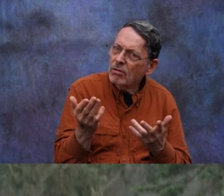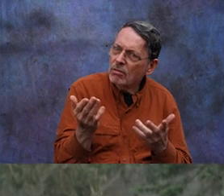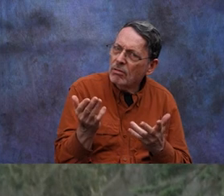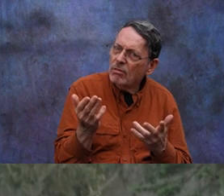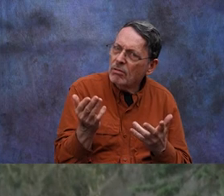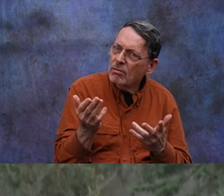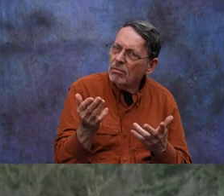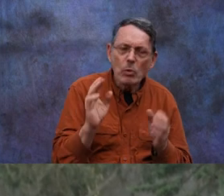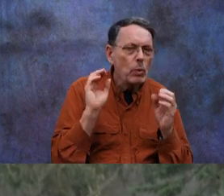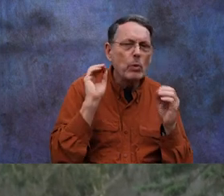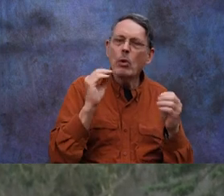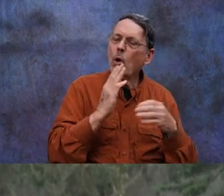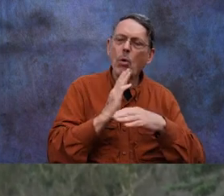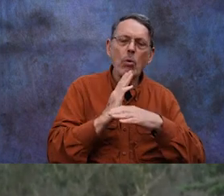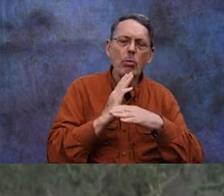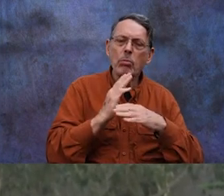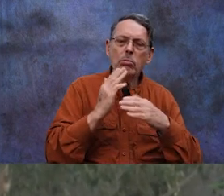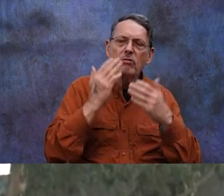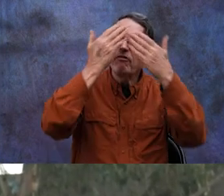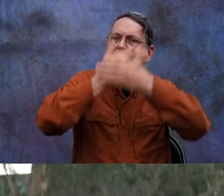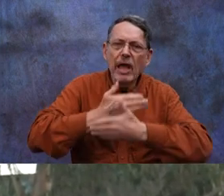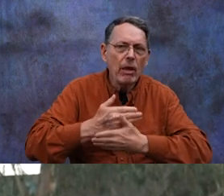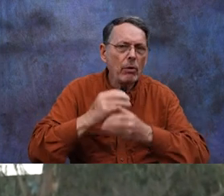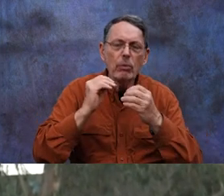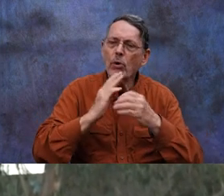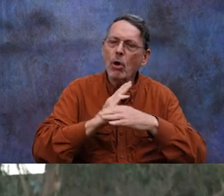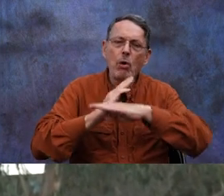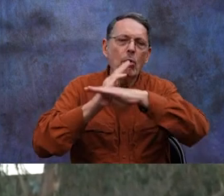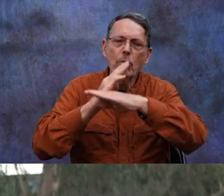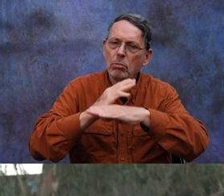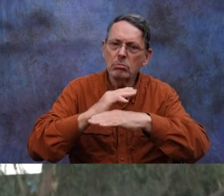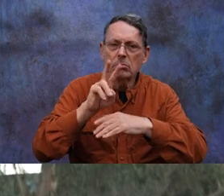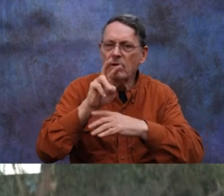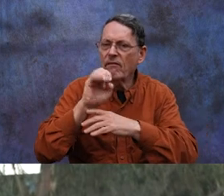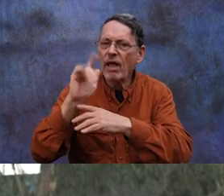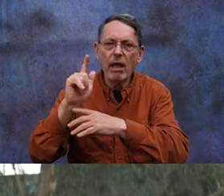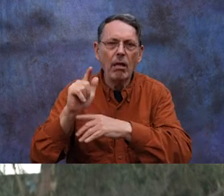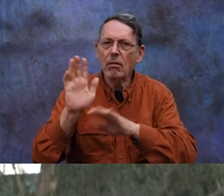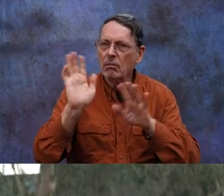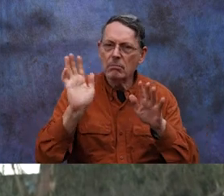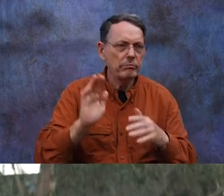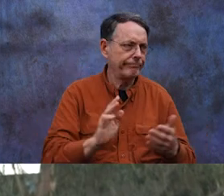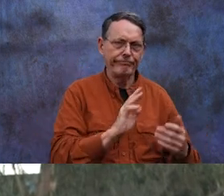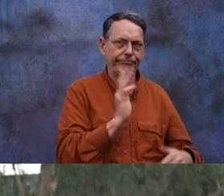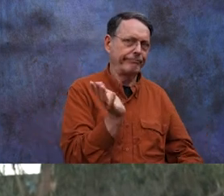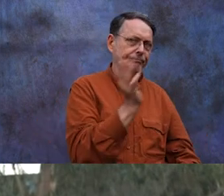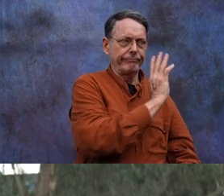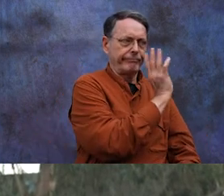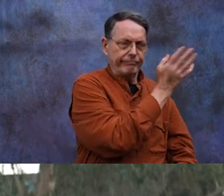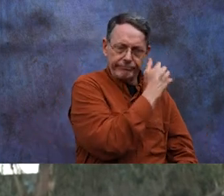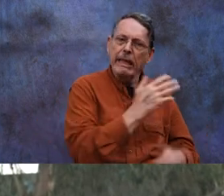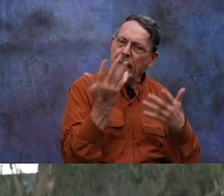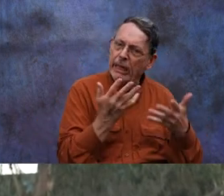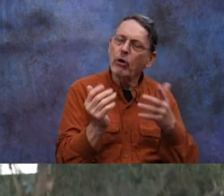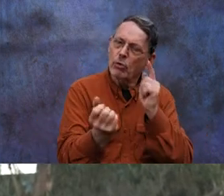they are behind you on the shore, here on Summerland, here on the Isle of Apples, here where you can meet your